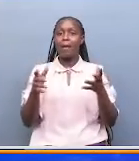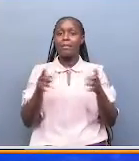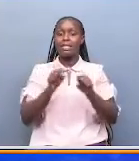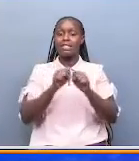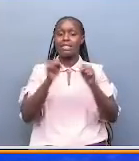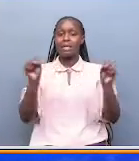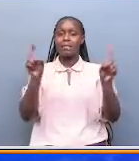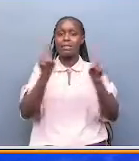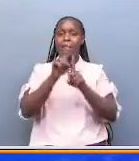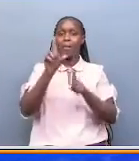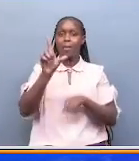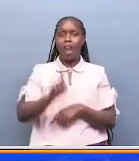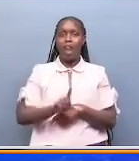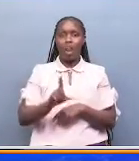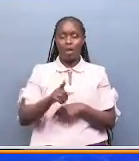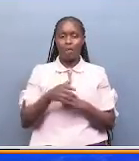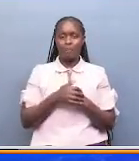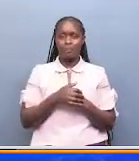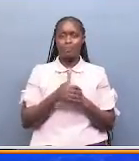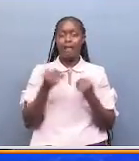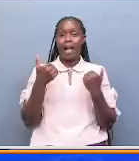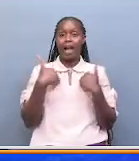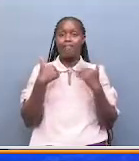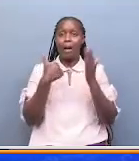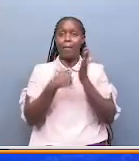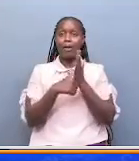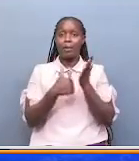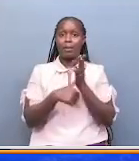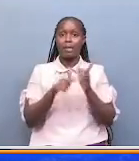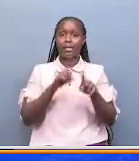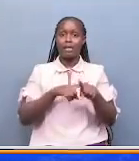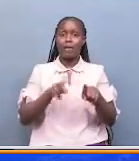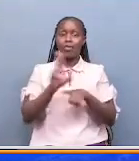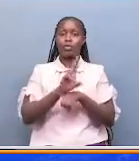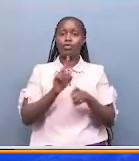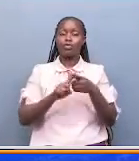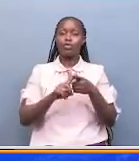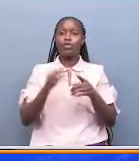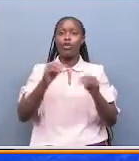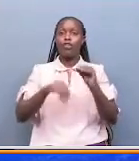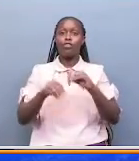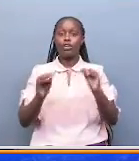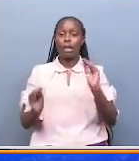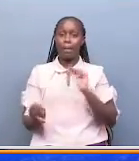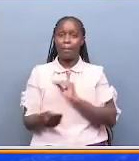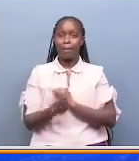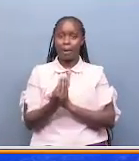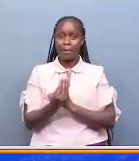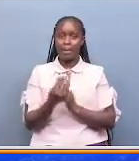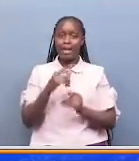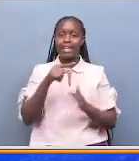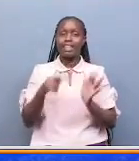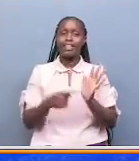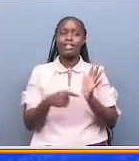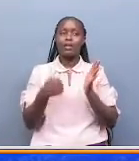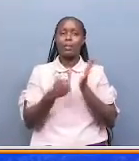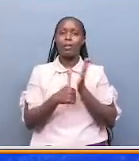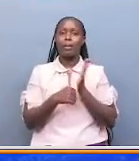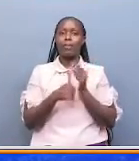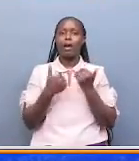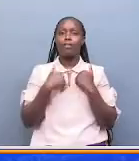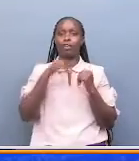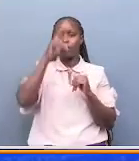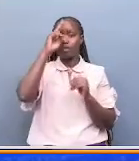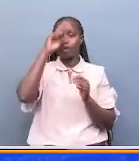low. There is some hiccups when it comes to voter bribery, which has brought a lot of problems in the polling station of